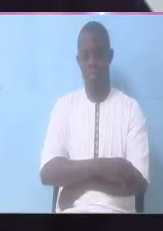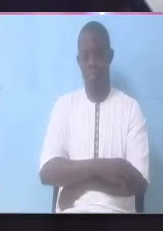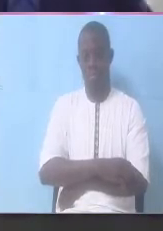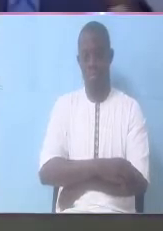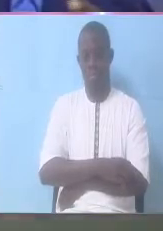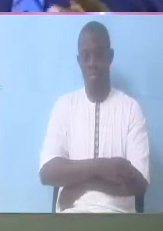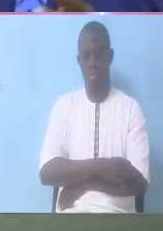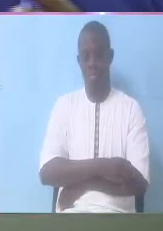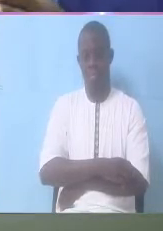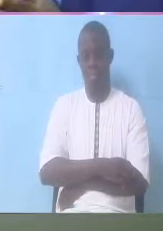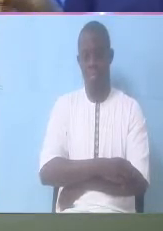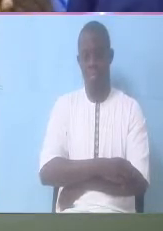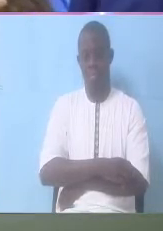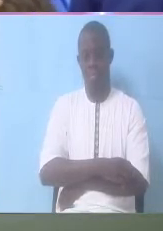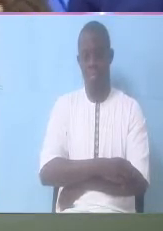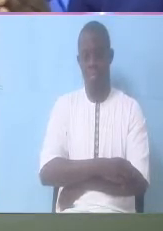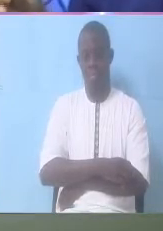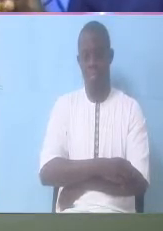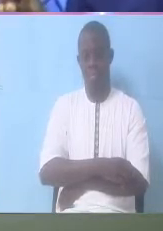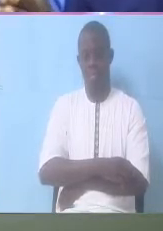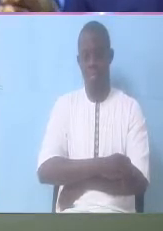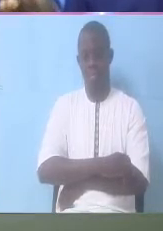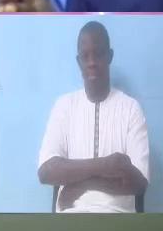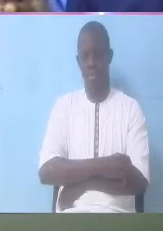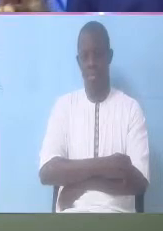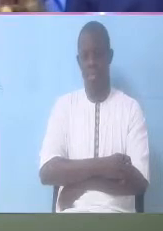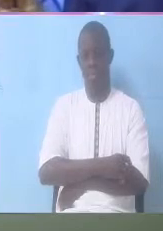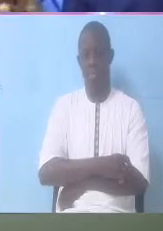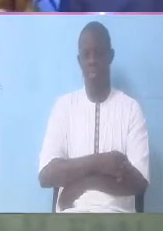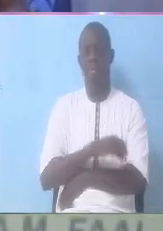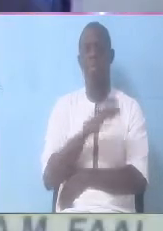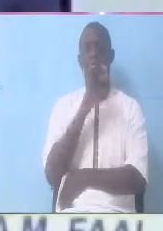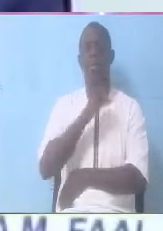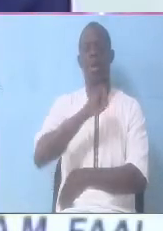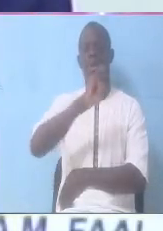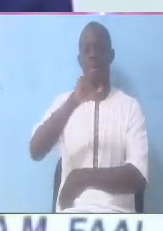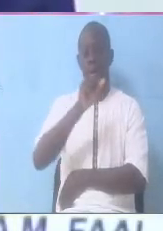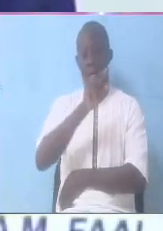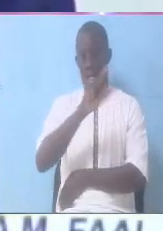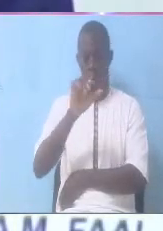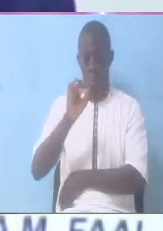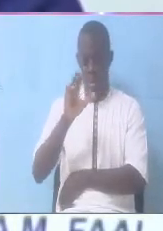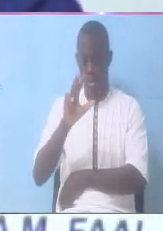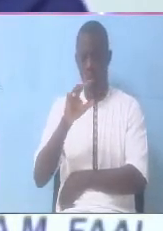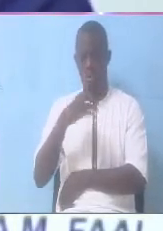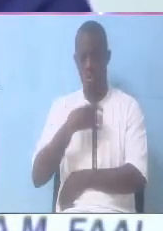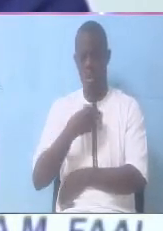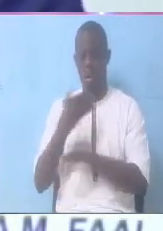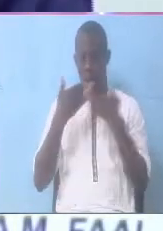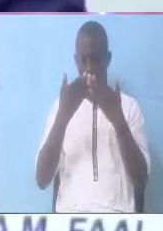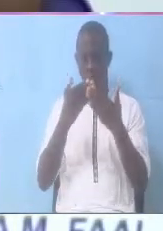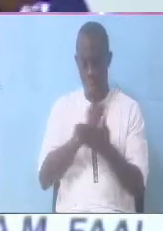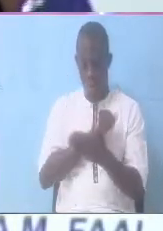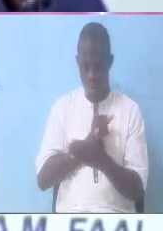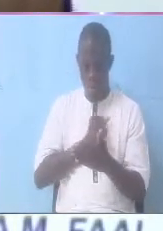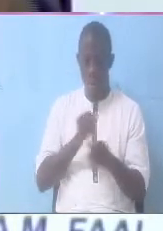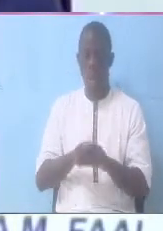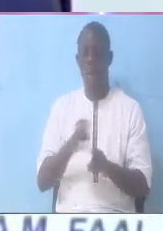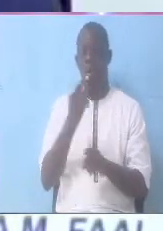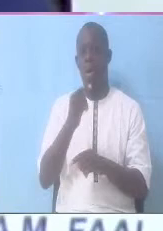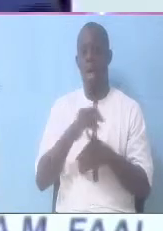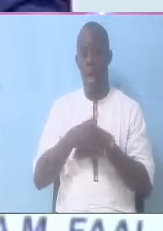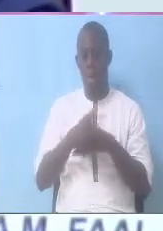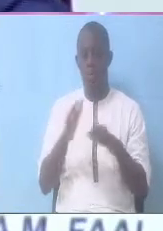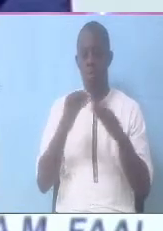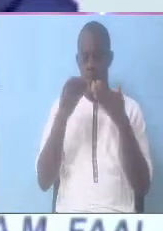Jallow, so you want to tell us that they confessed only at the points when they have their